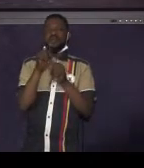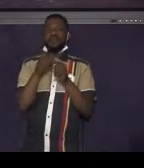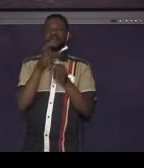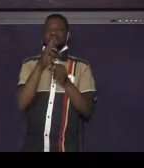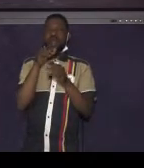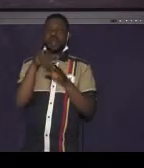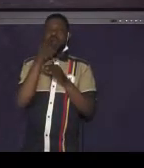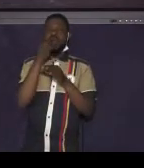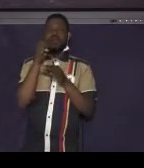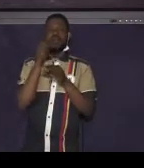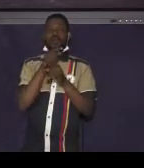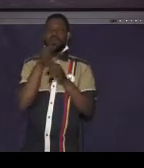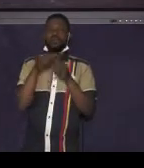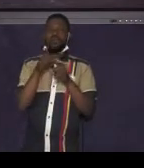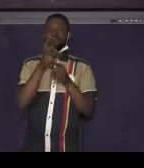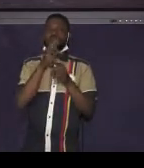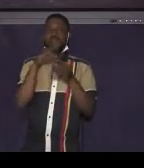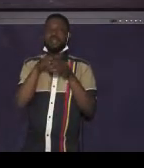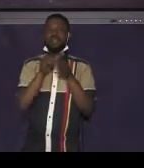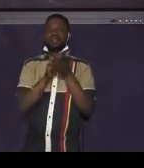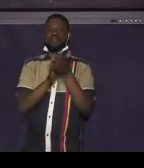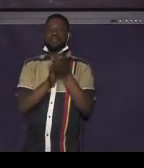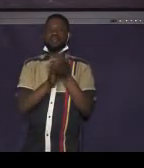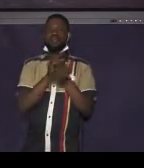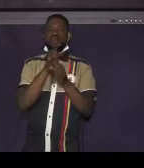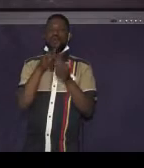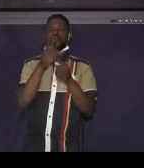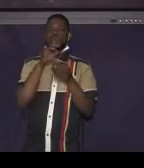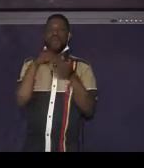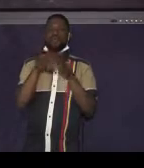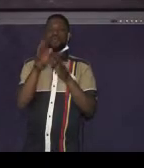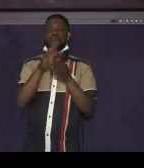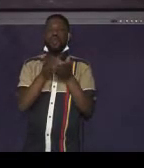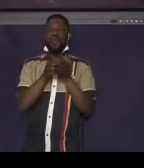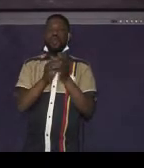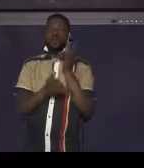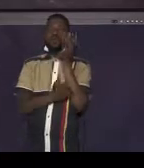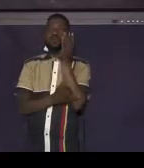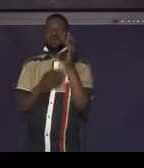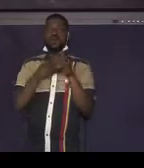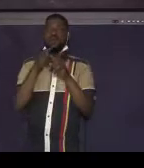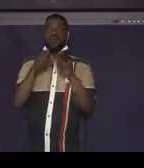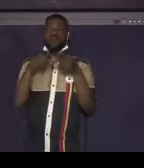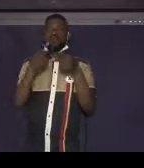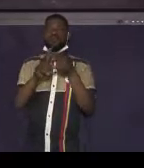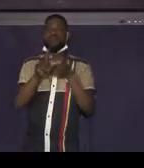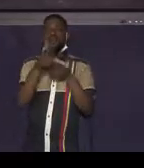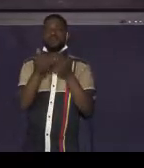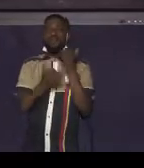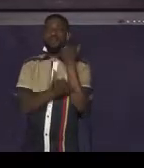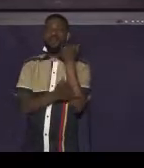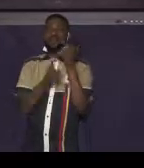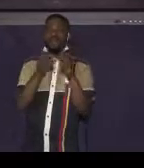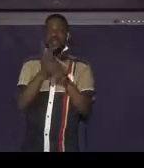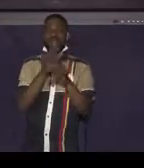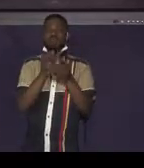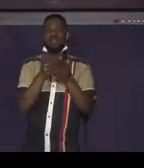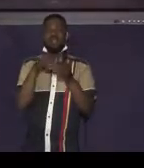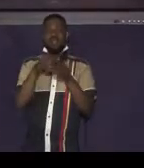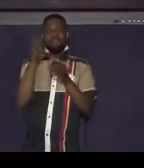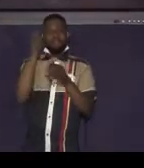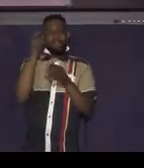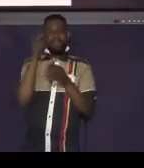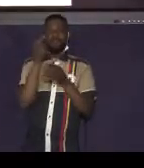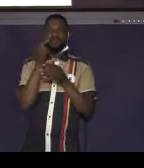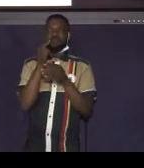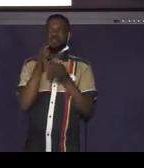home, and then when you are in school, or when you are in your own country, and when you go to another country. Okay, keep that in mind because we'll be using